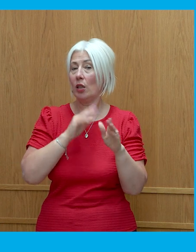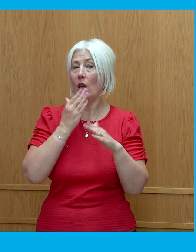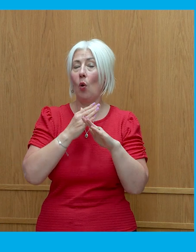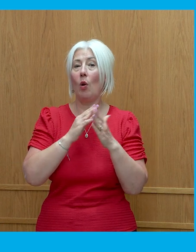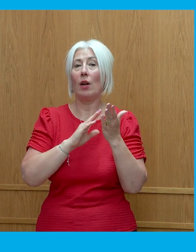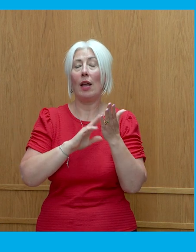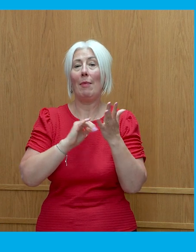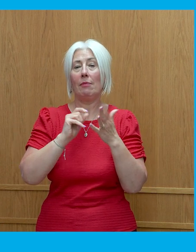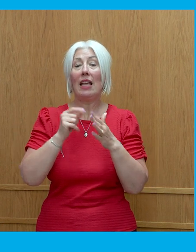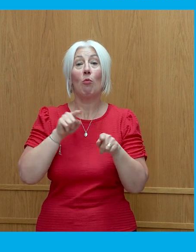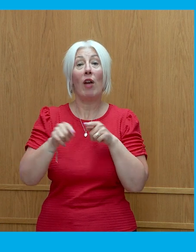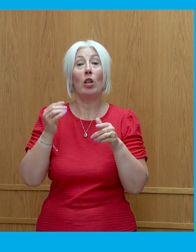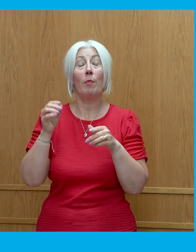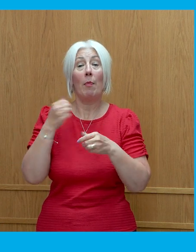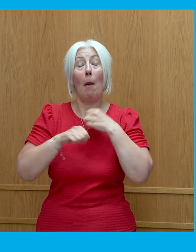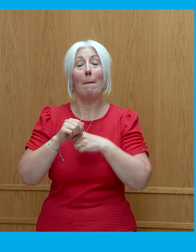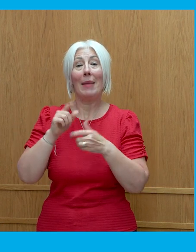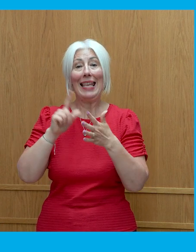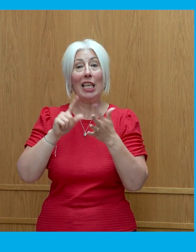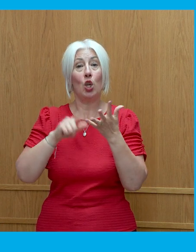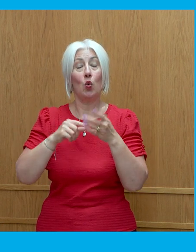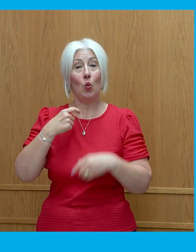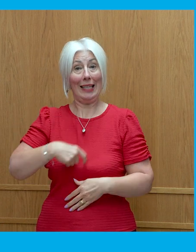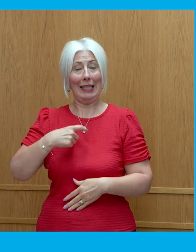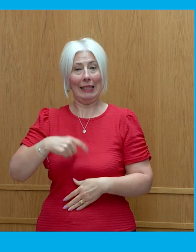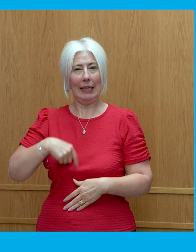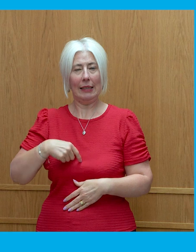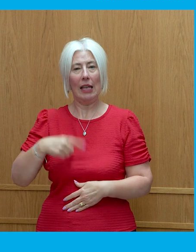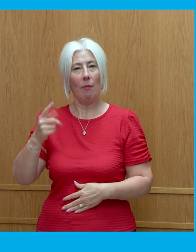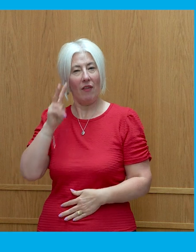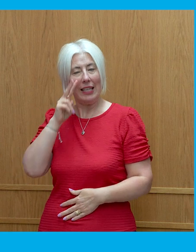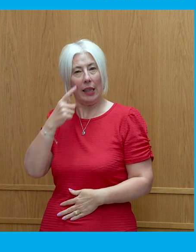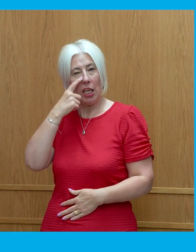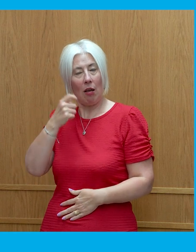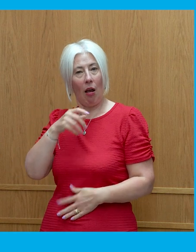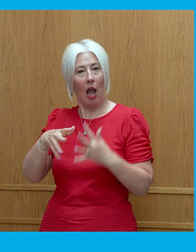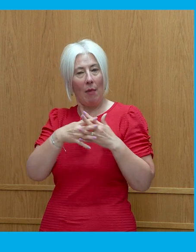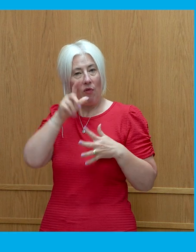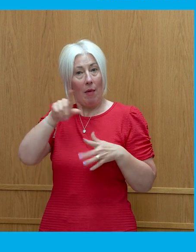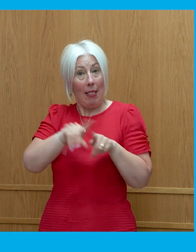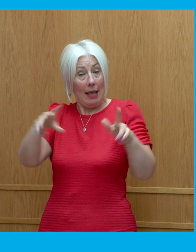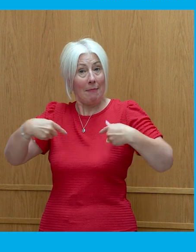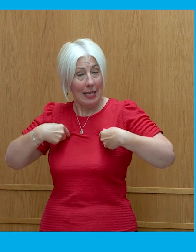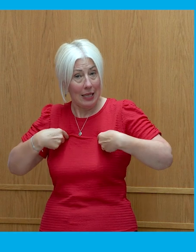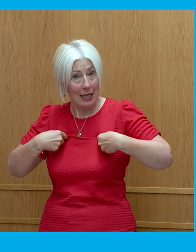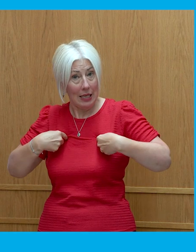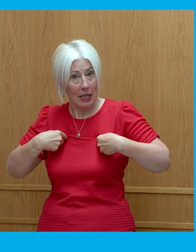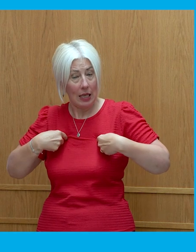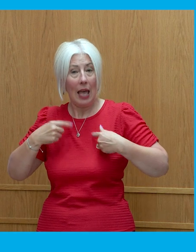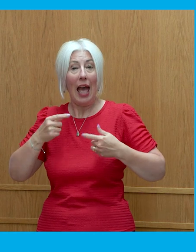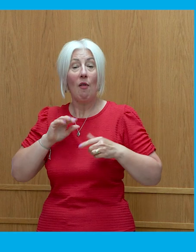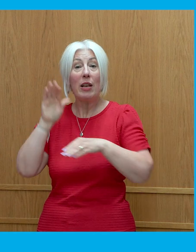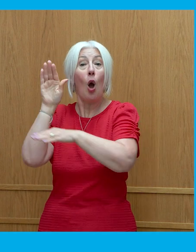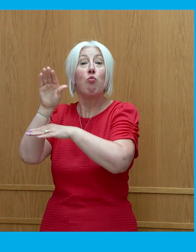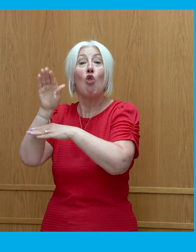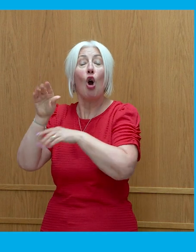EU citizenship. Have you noticed a trend in young Americans like me who basically, after being abroad for